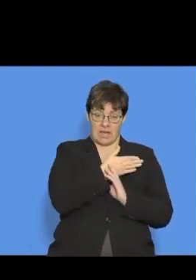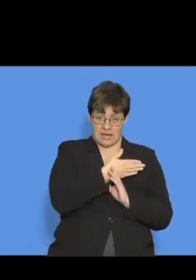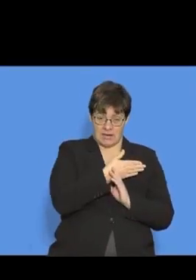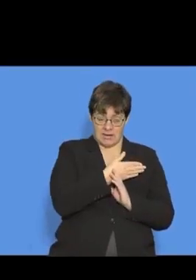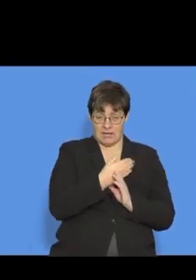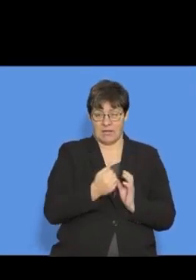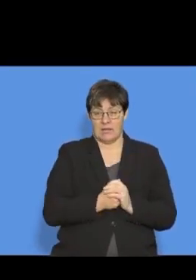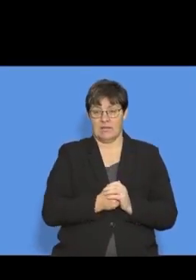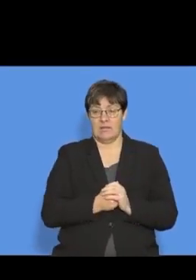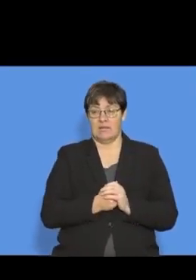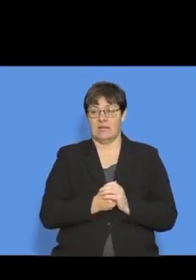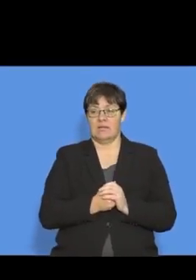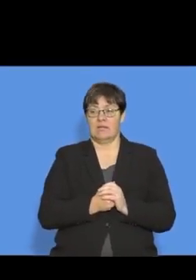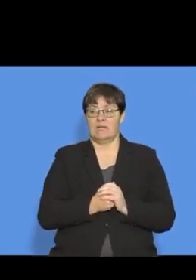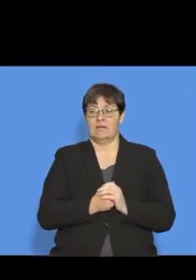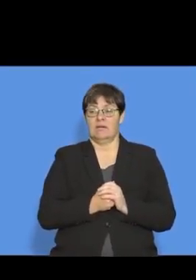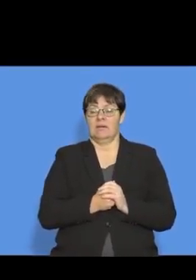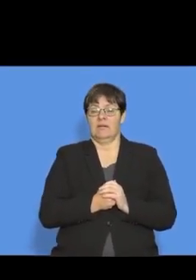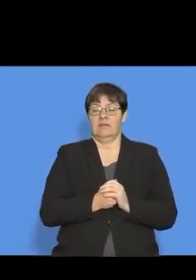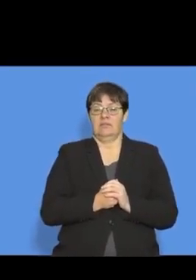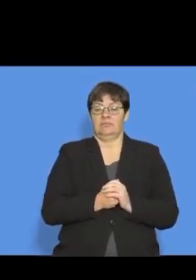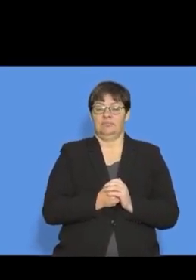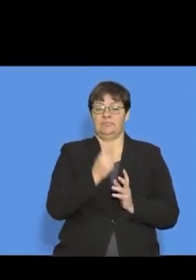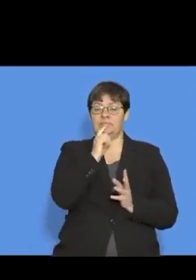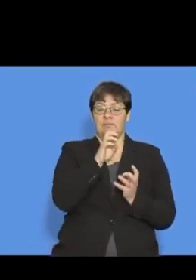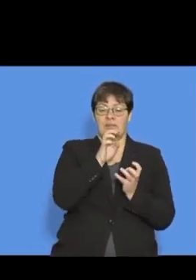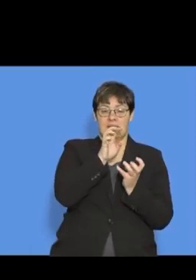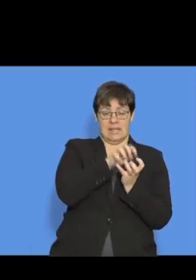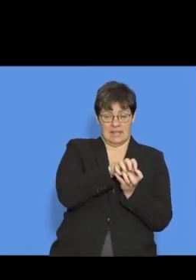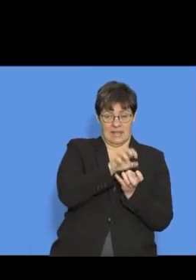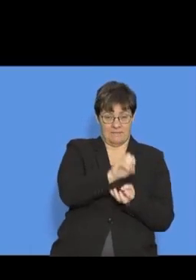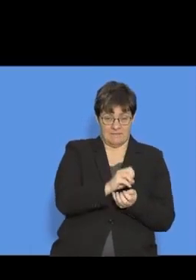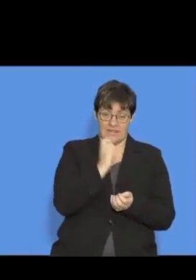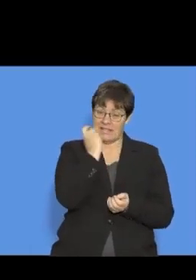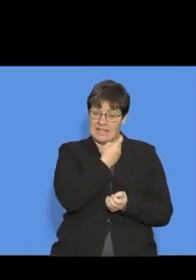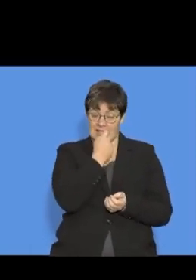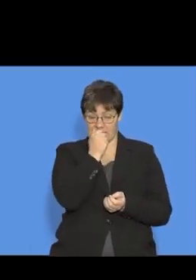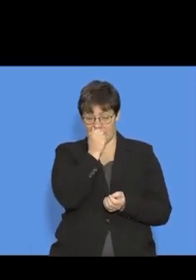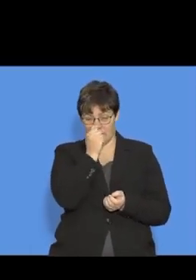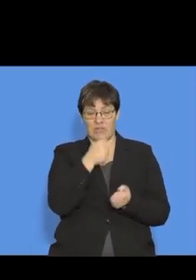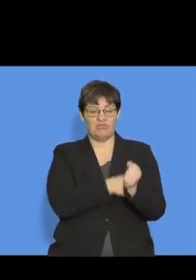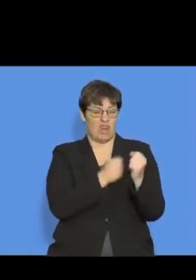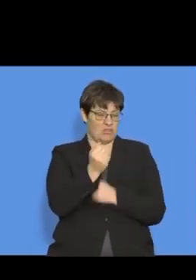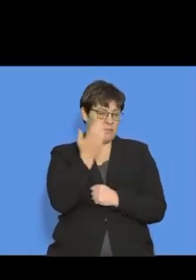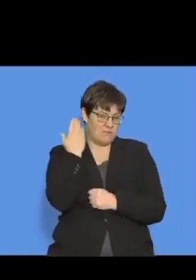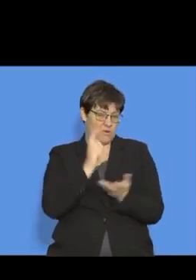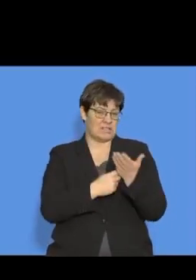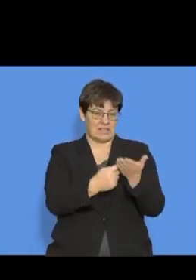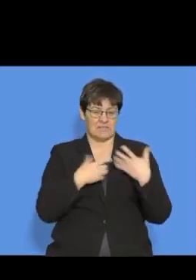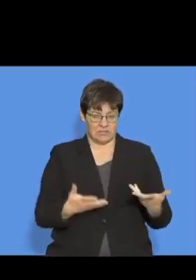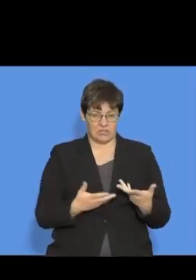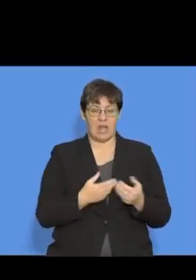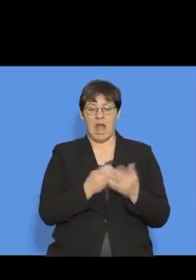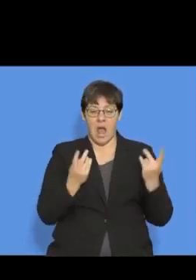brought through during ingestion. We've got teeth in there, and we've discussed the structure of teeth in the past, and we looked at